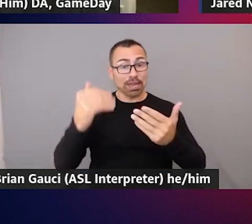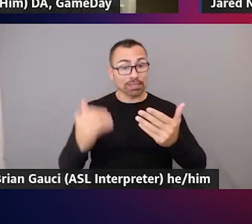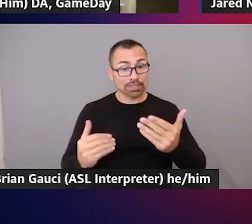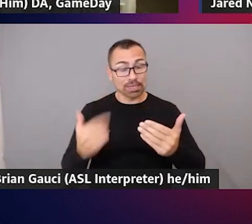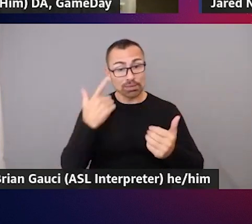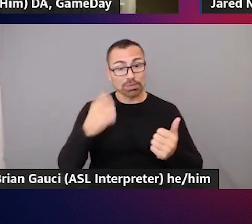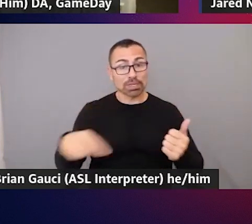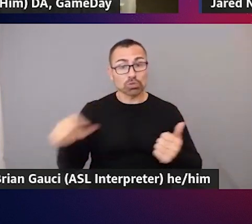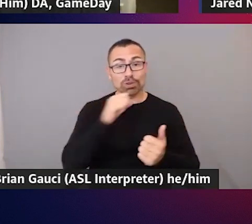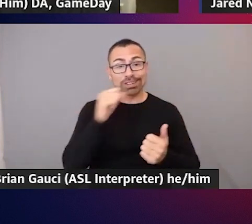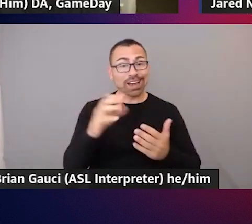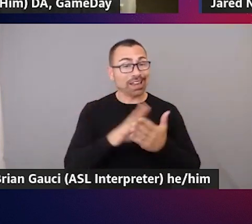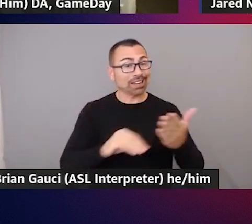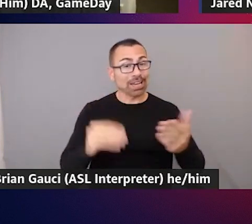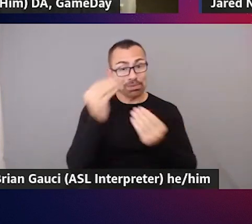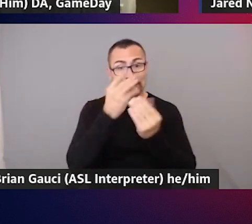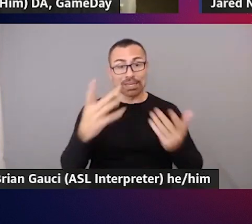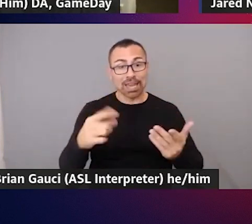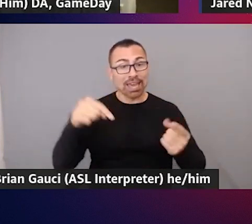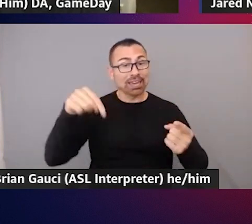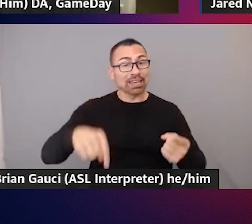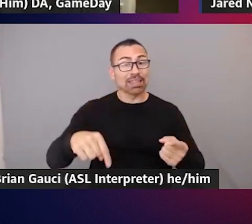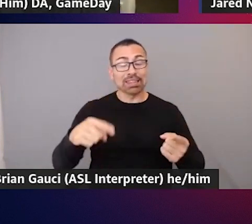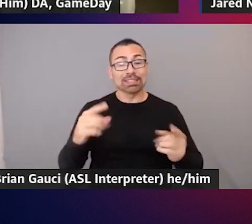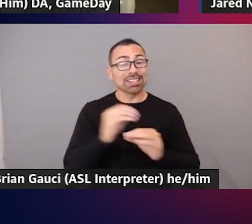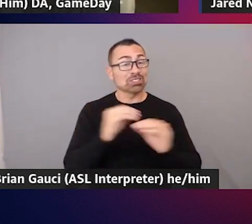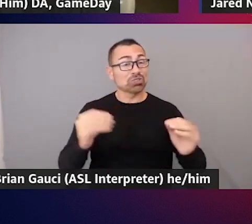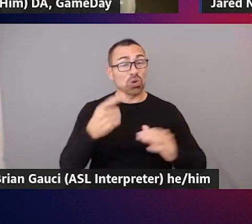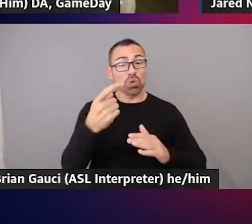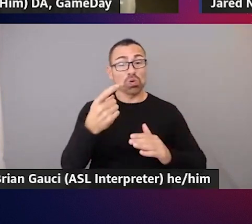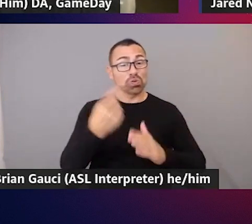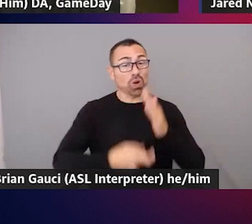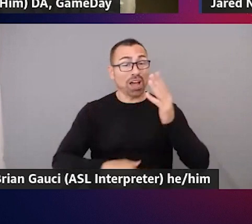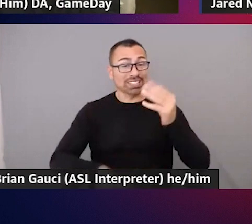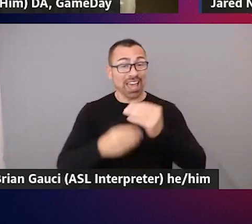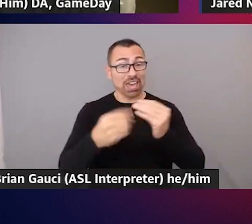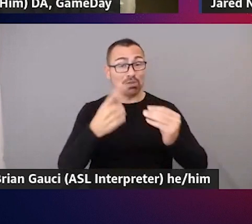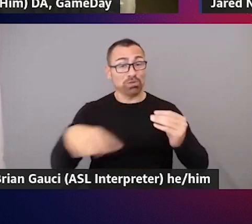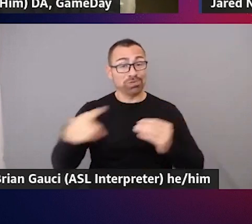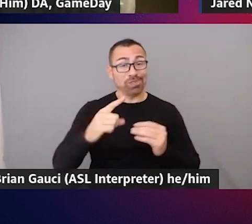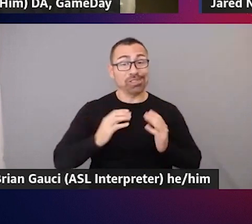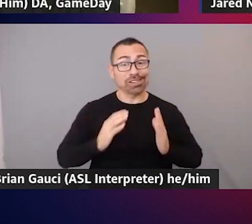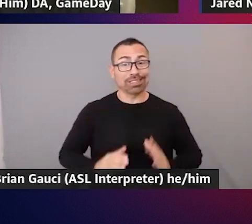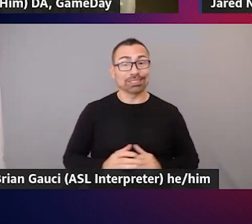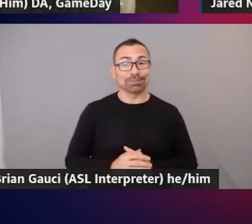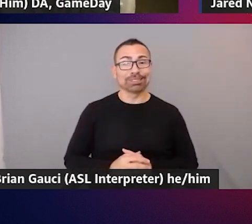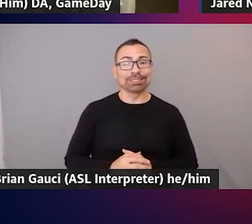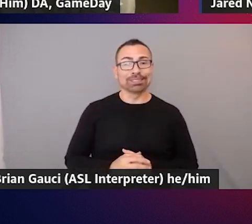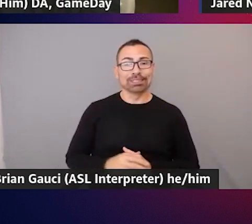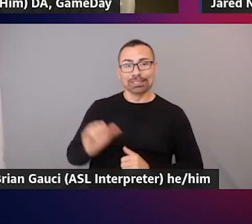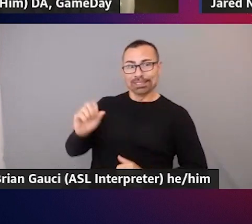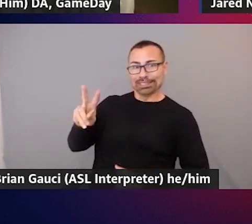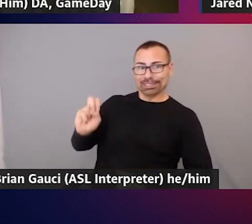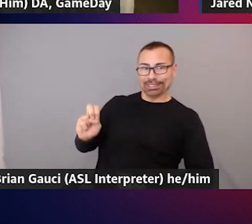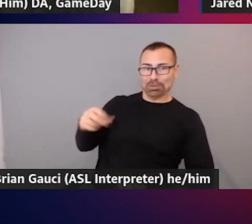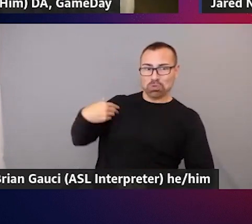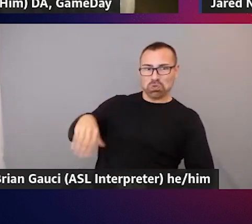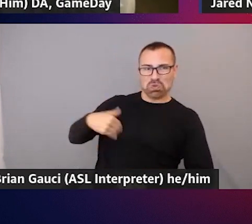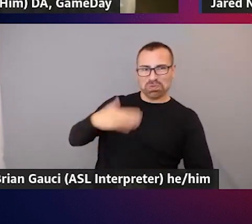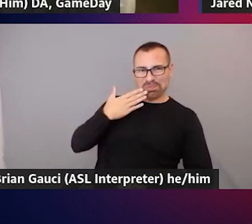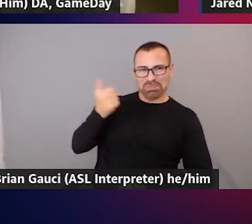any data, this feature comes with no extra cost to our customers. Even better. Very